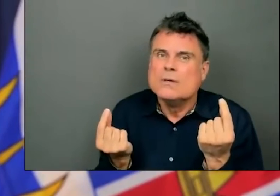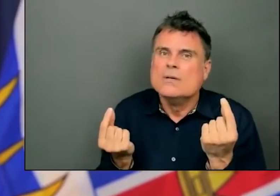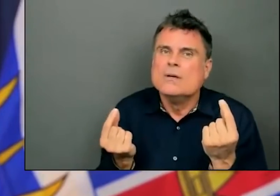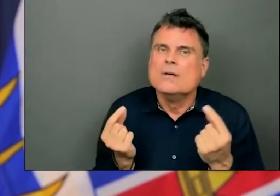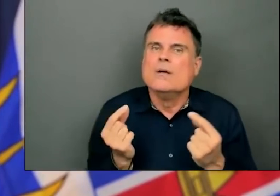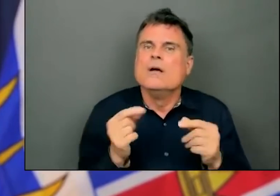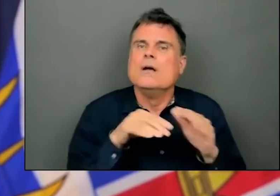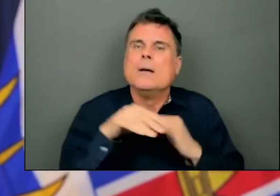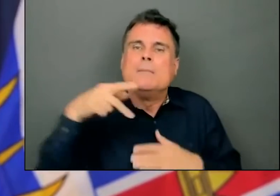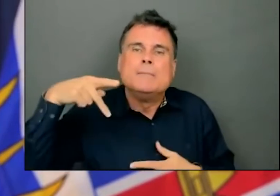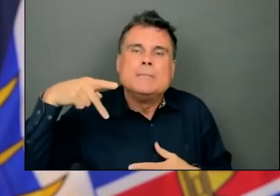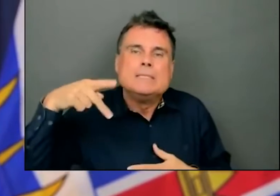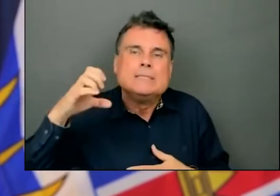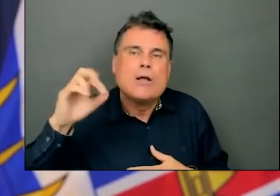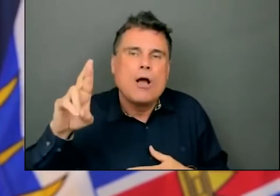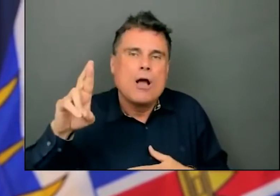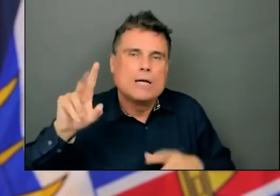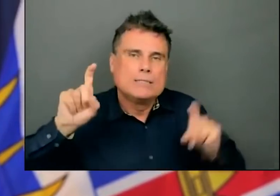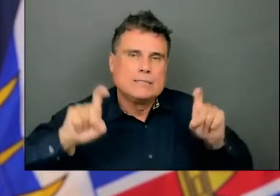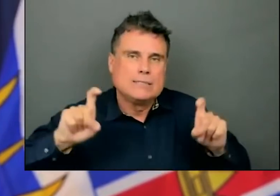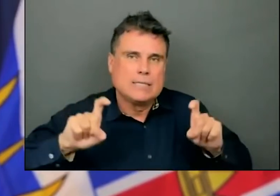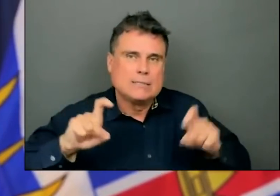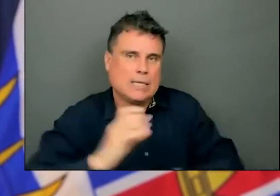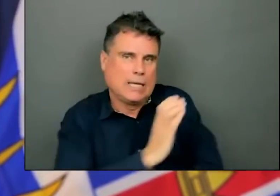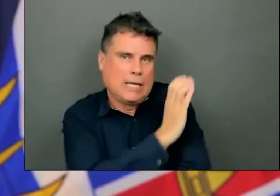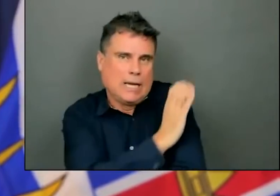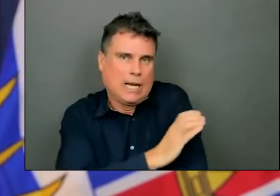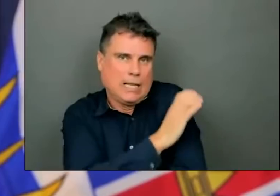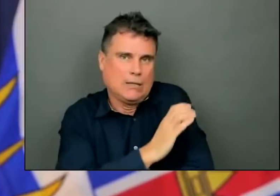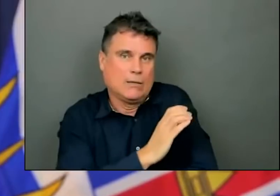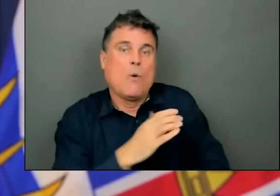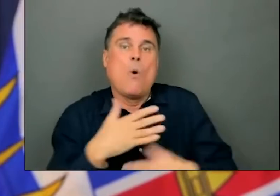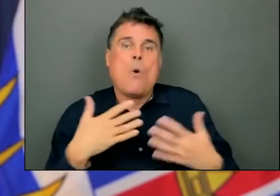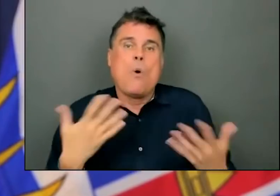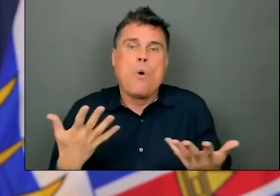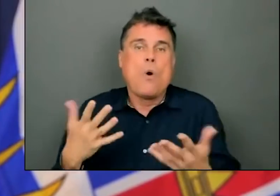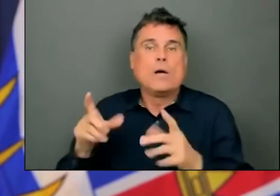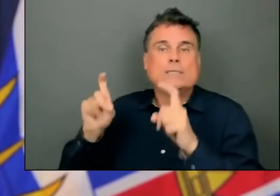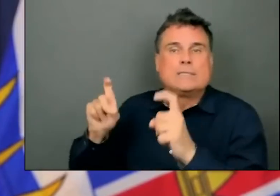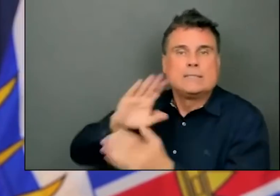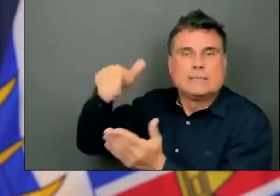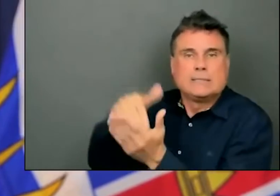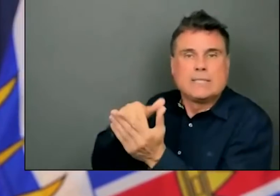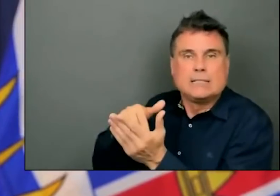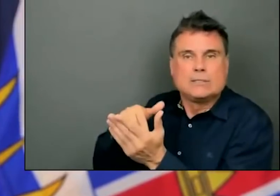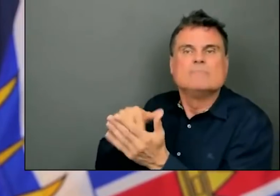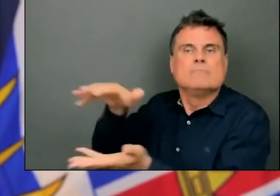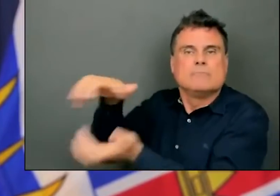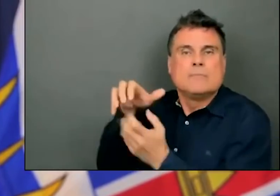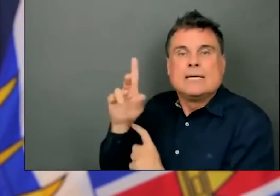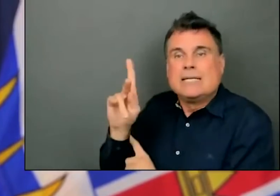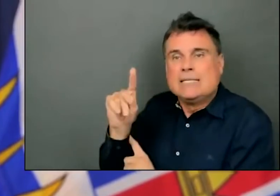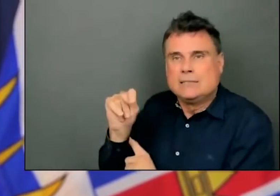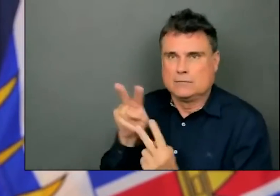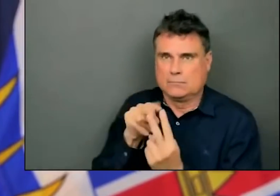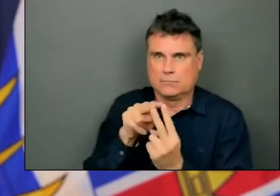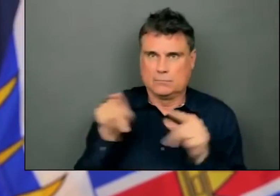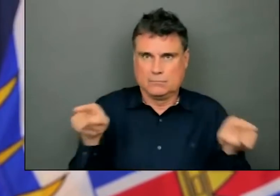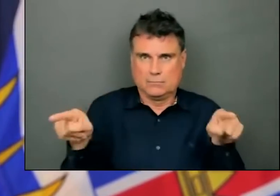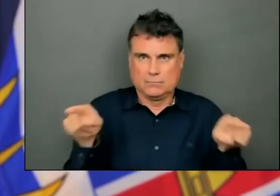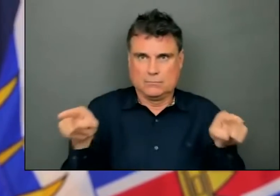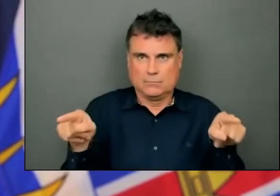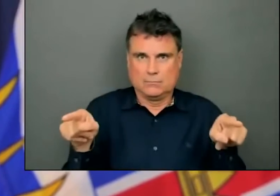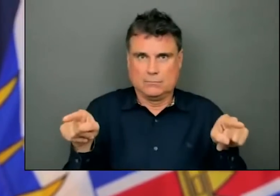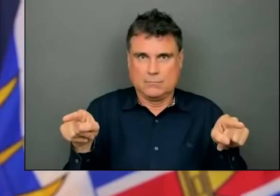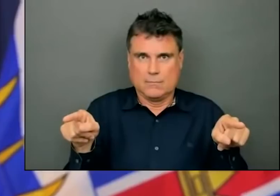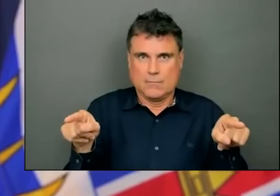test, or go to one of the testing centers and receive a testing kit there. These are for people to